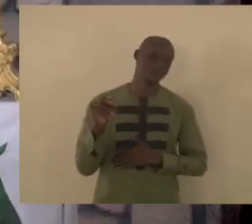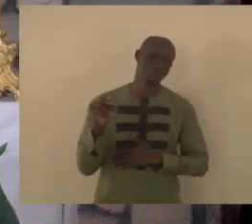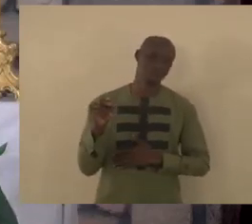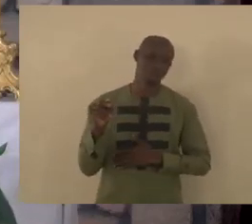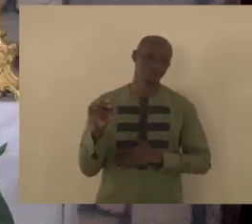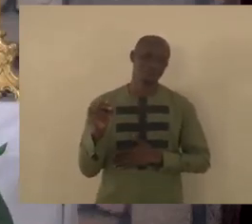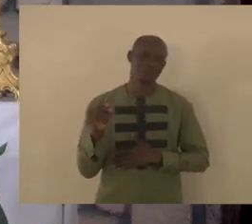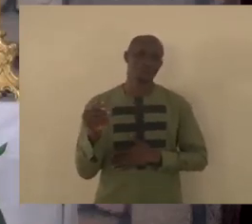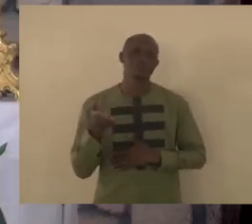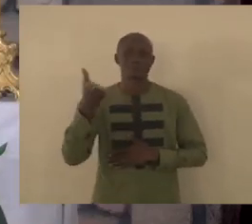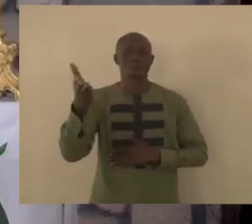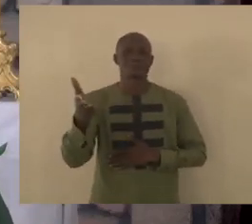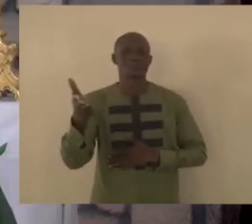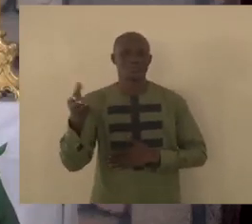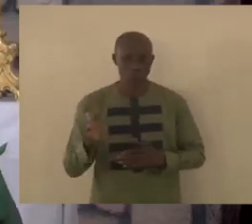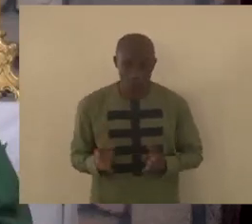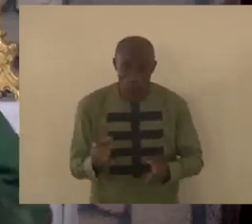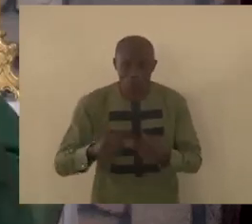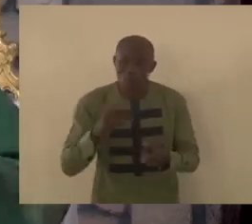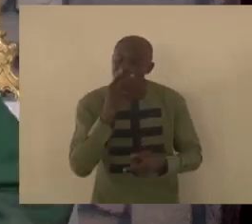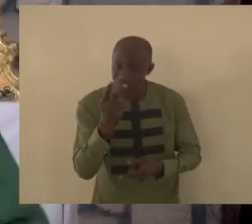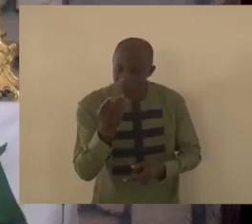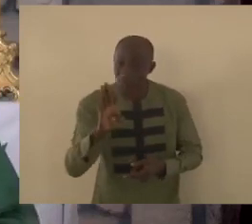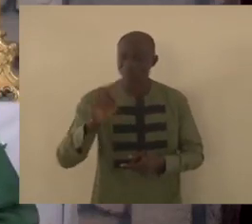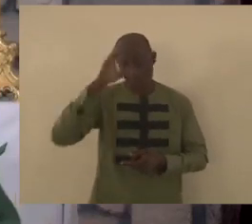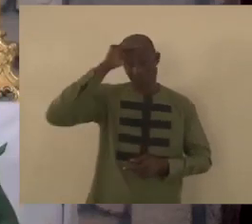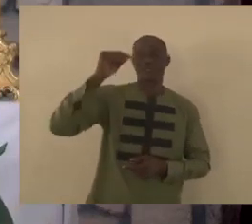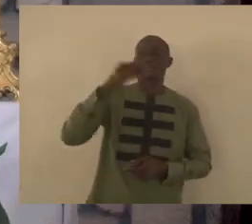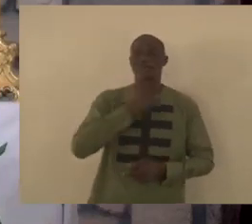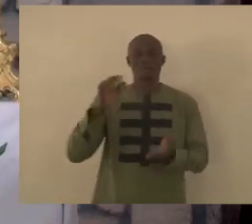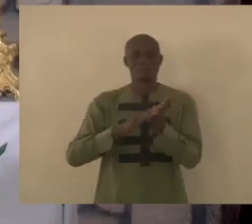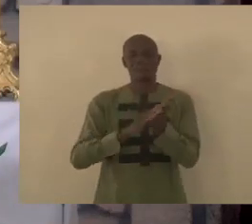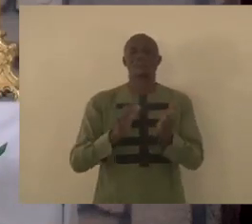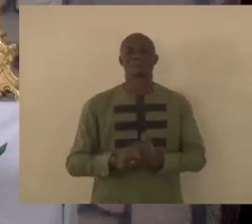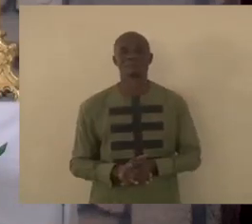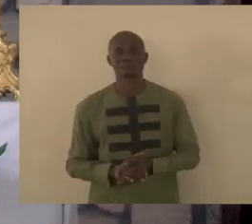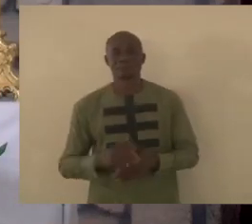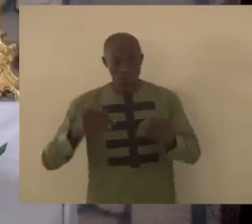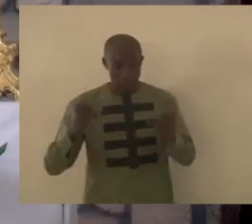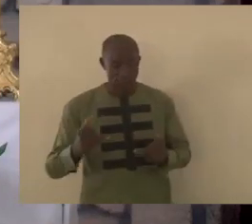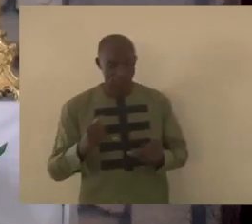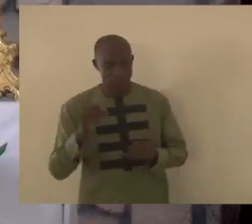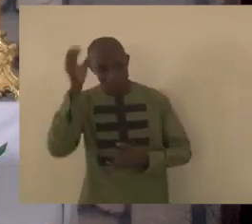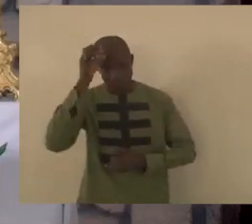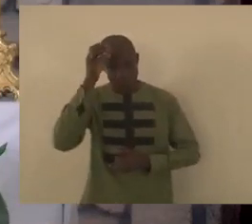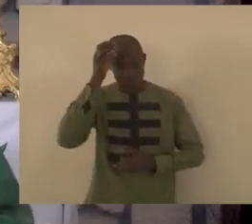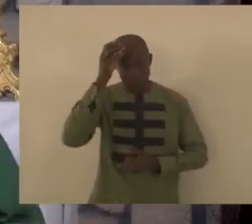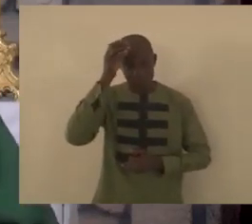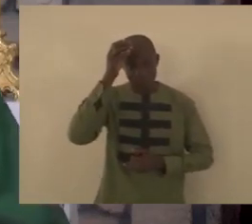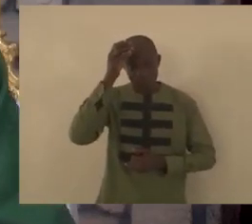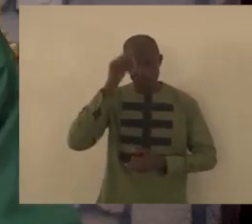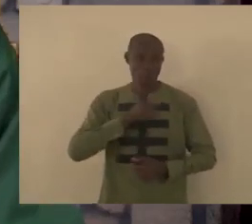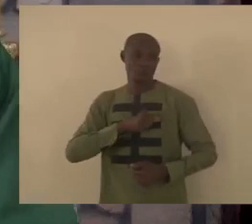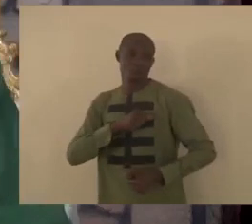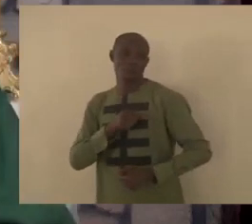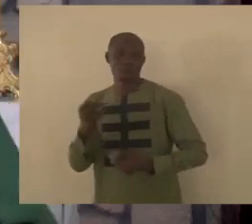No. Their motive is just to be seen by men and to be praised by men. Now, concerning this,